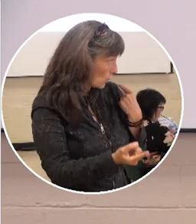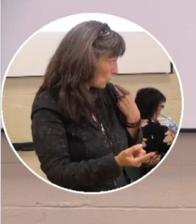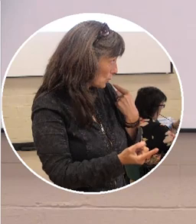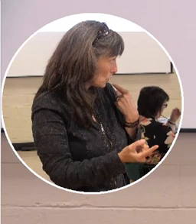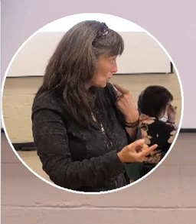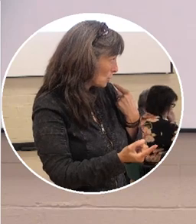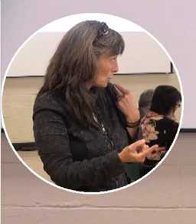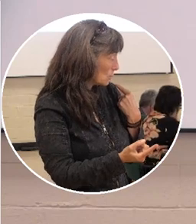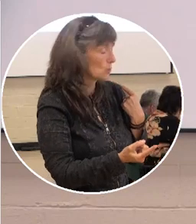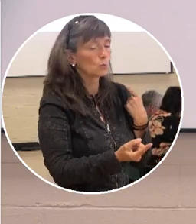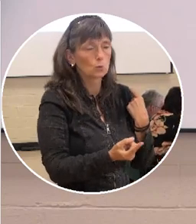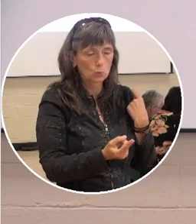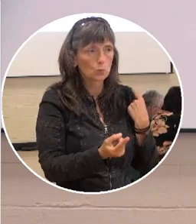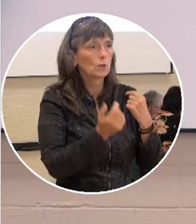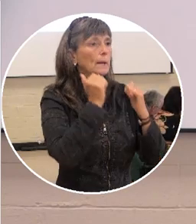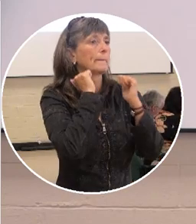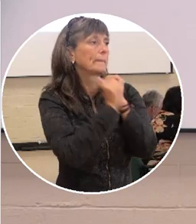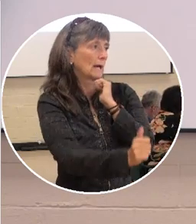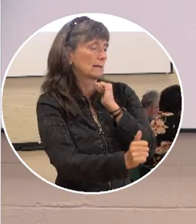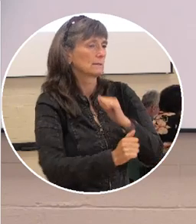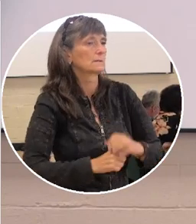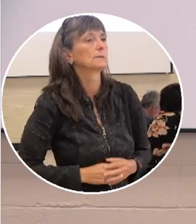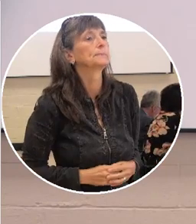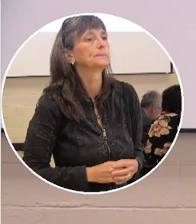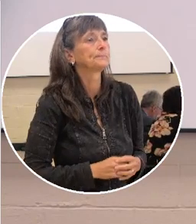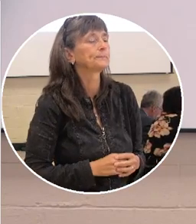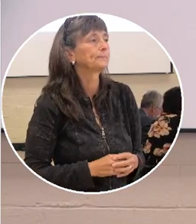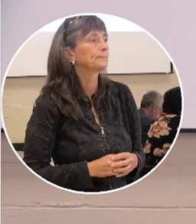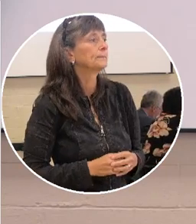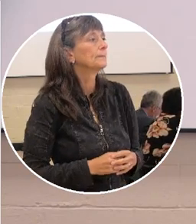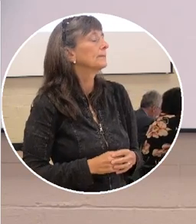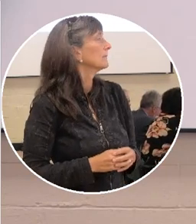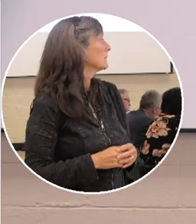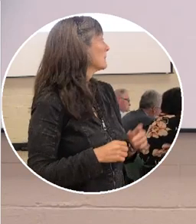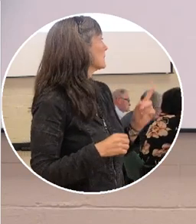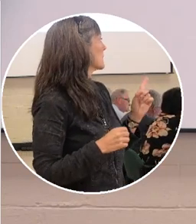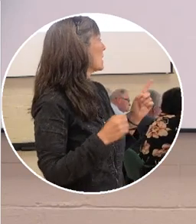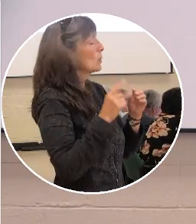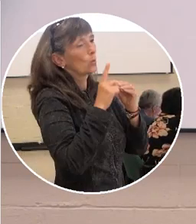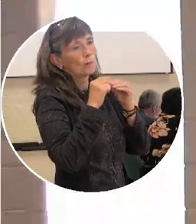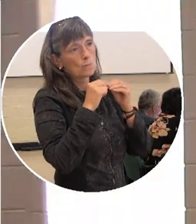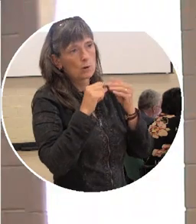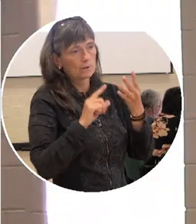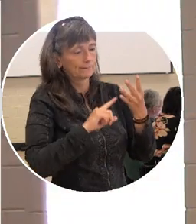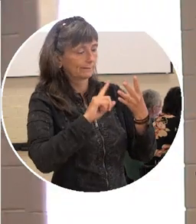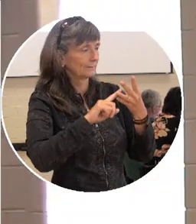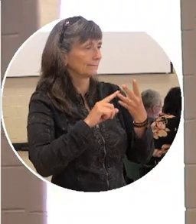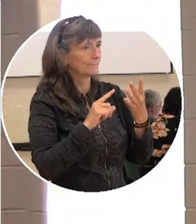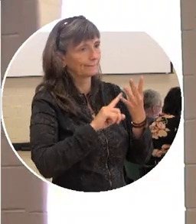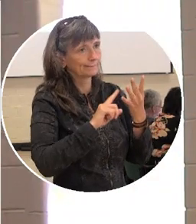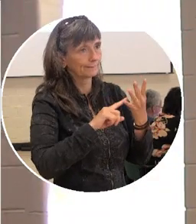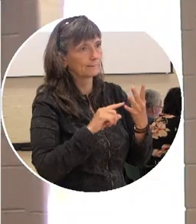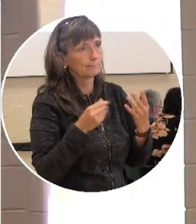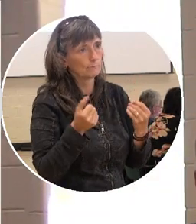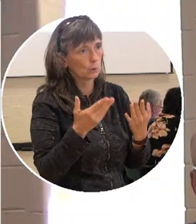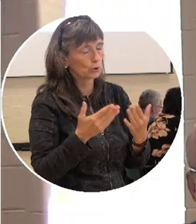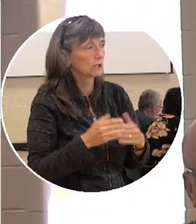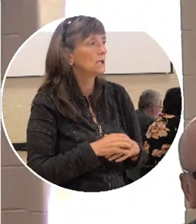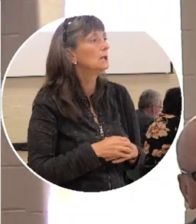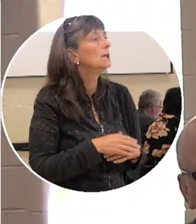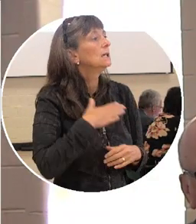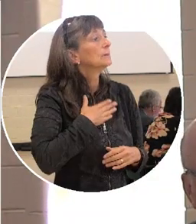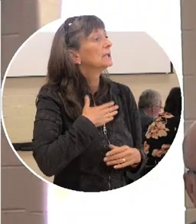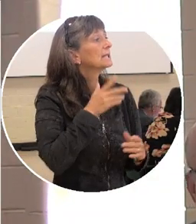against? Motion carries. And so conclusion? One more motion, Mr. Chair, that the board approve